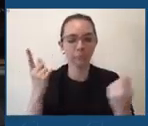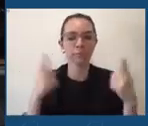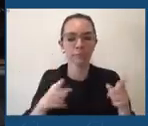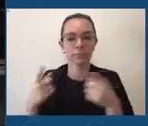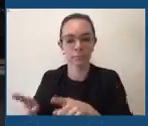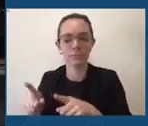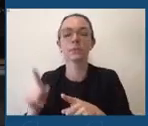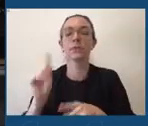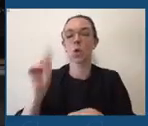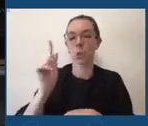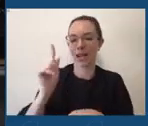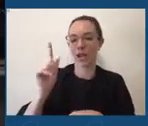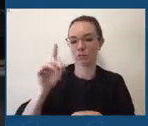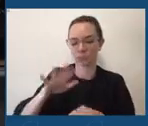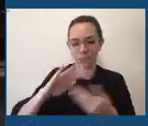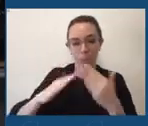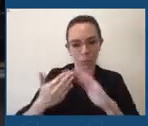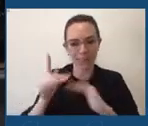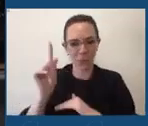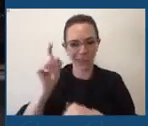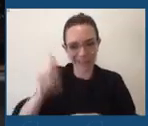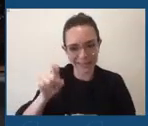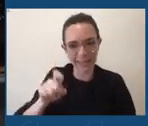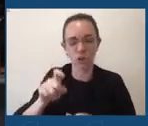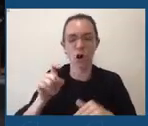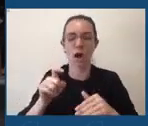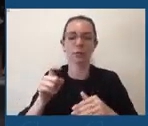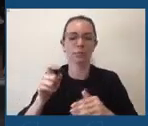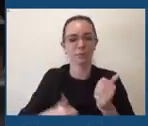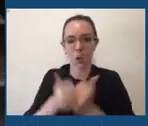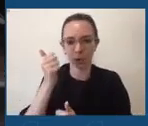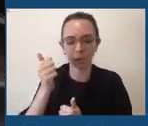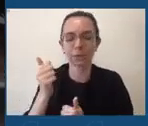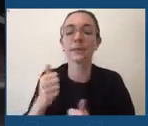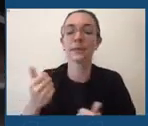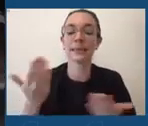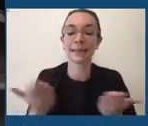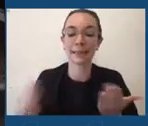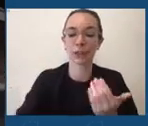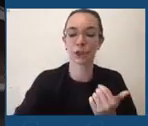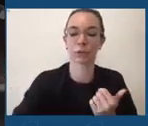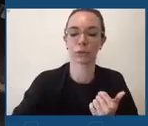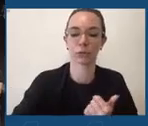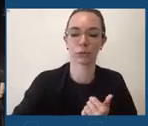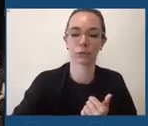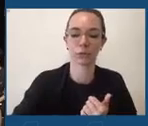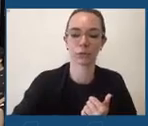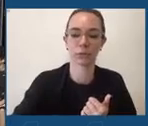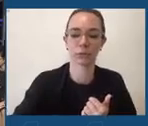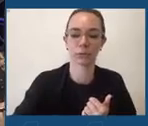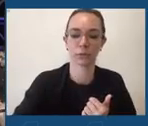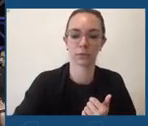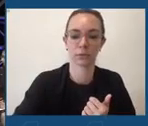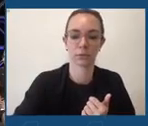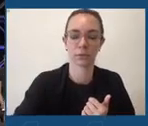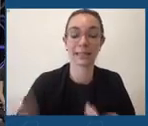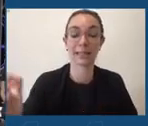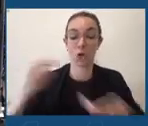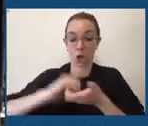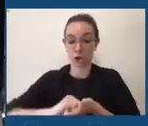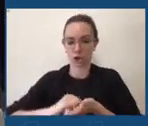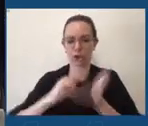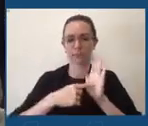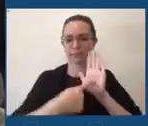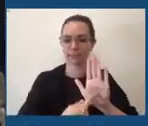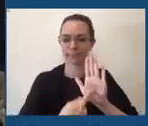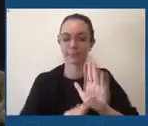needs are the greatest. The one principle we operate by here at FCBC, but this partnership embodies, is treating the